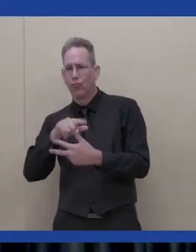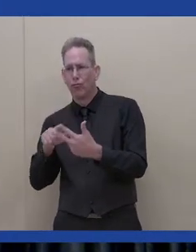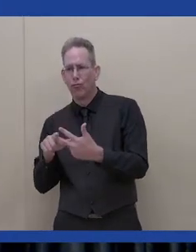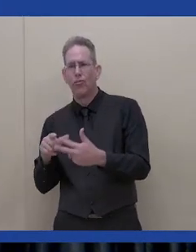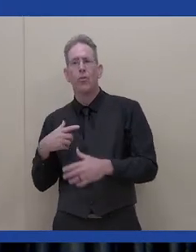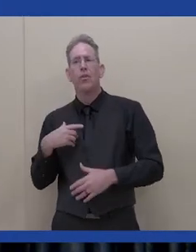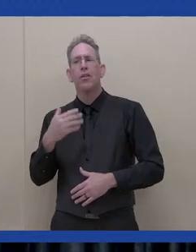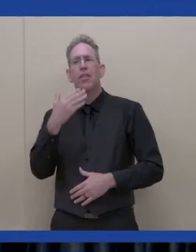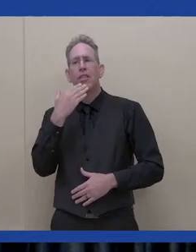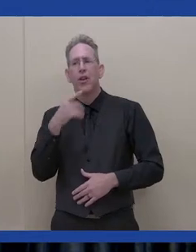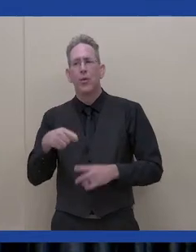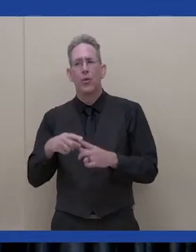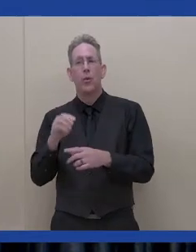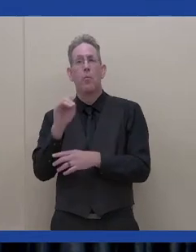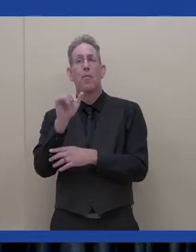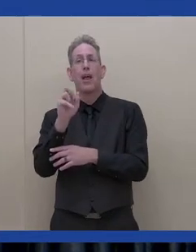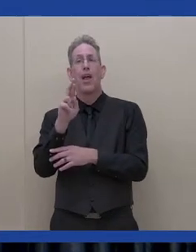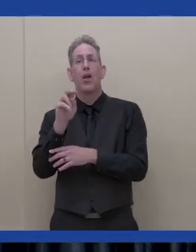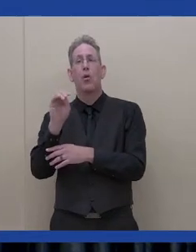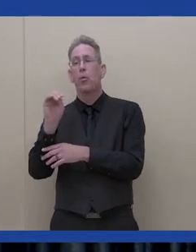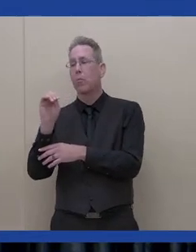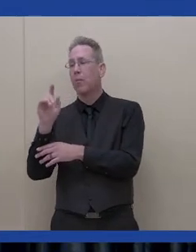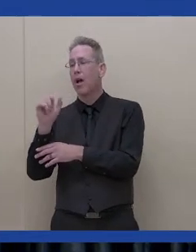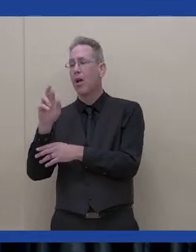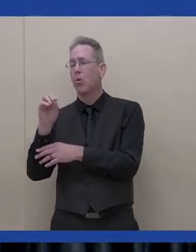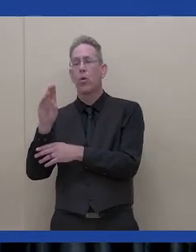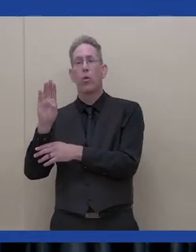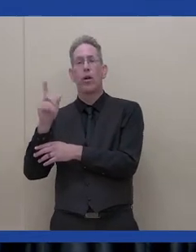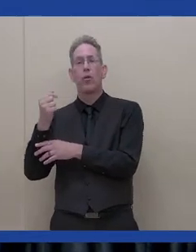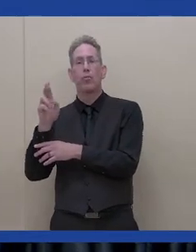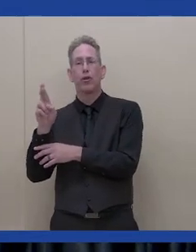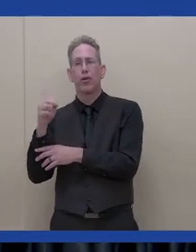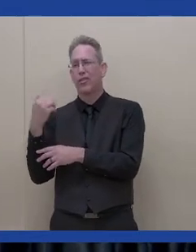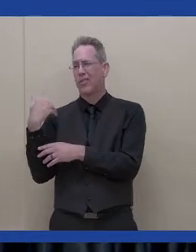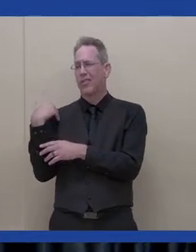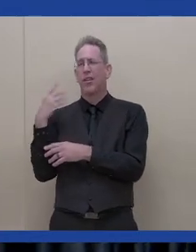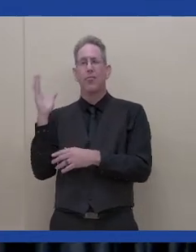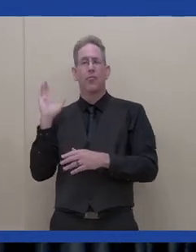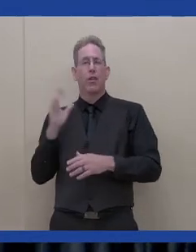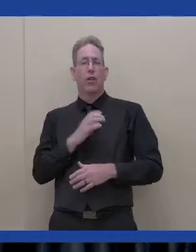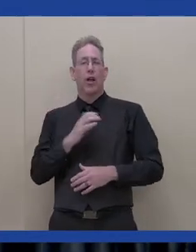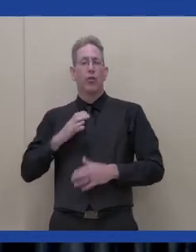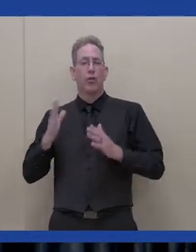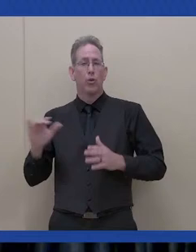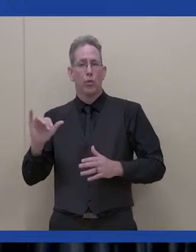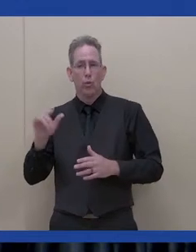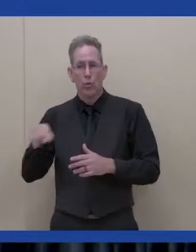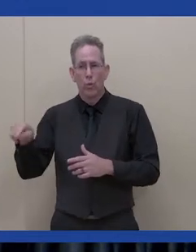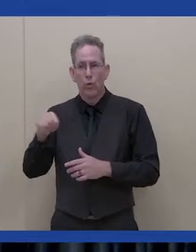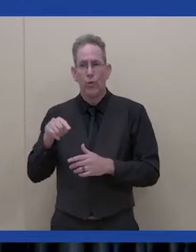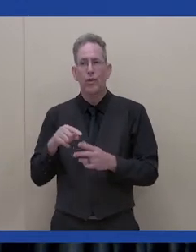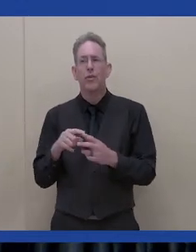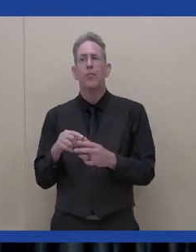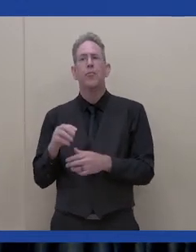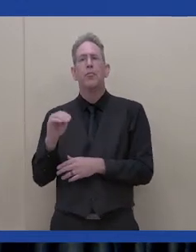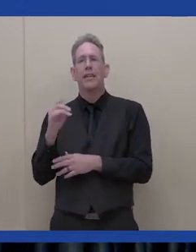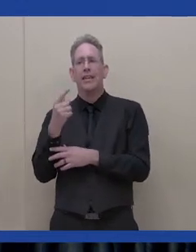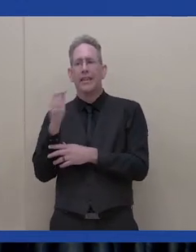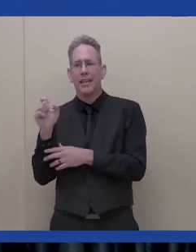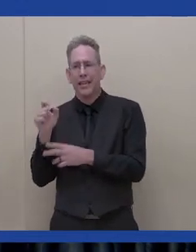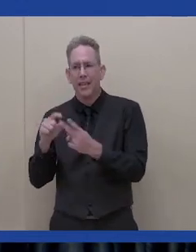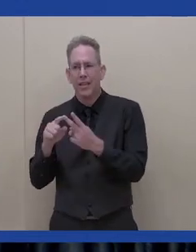our outgoing city councillors, Joe McGee's, Raya Hightower, Ali Jing, and Hannah